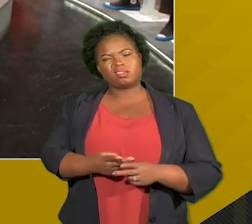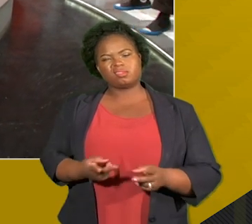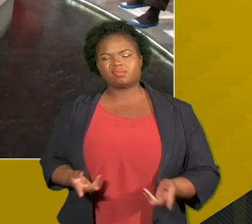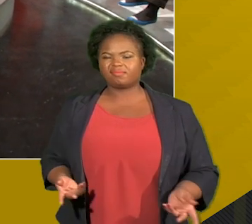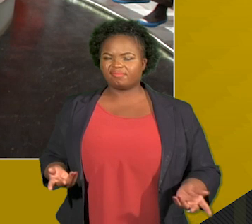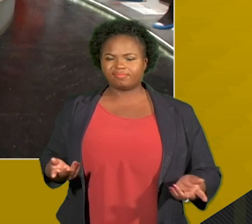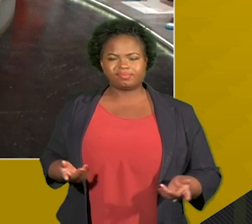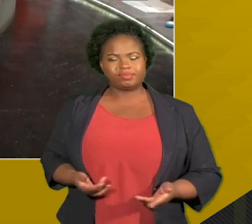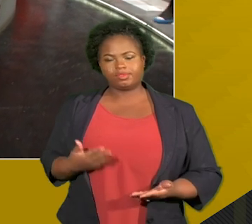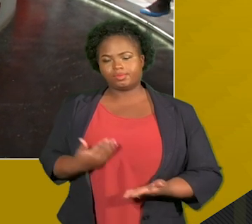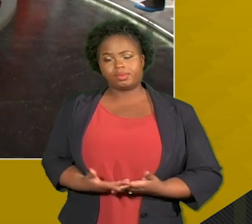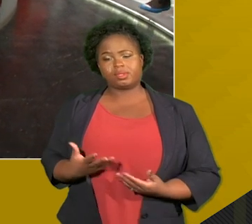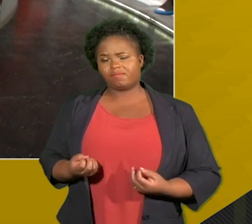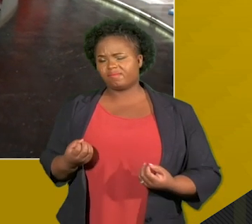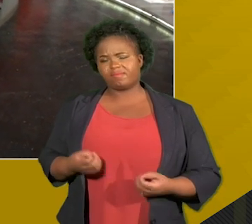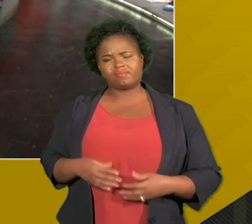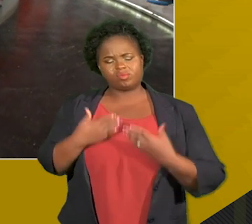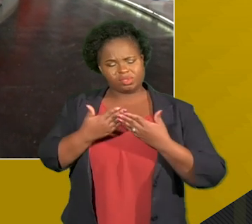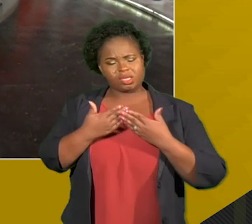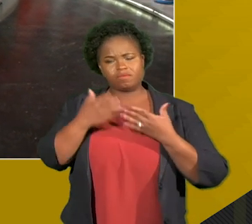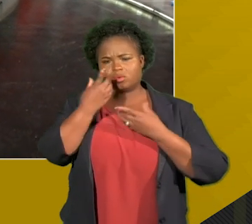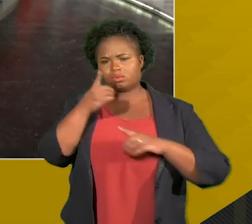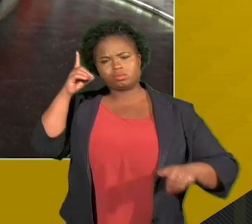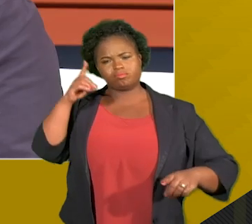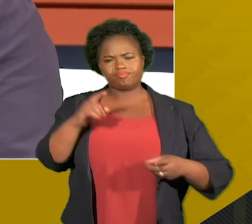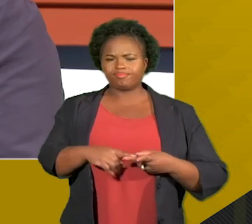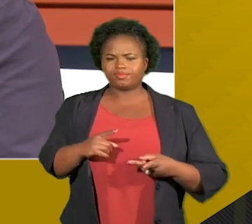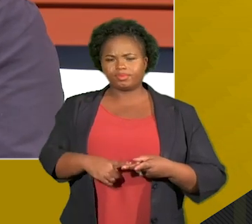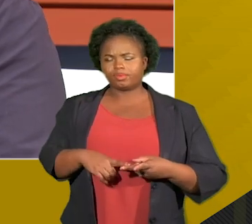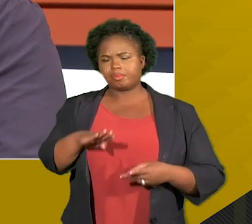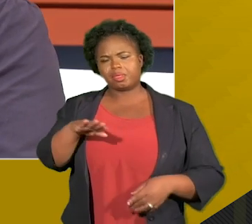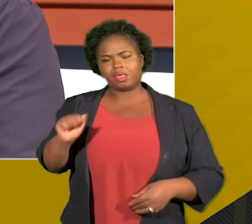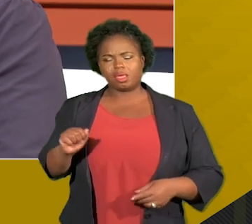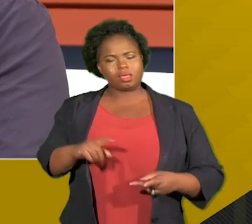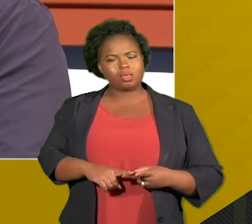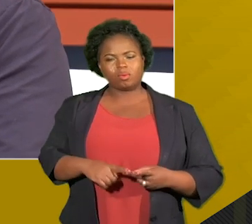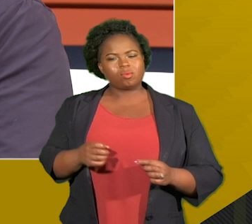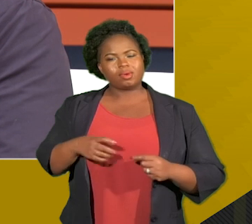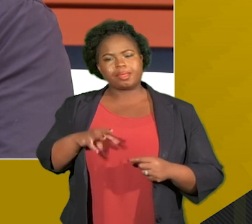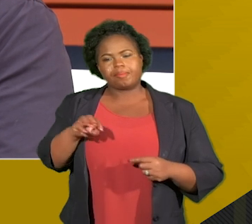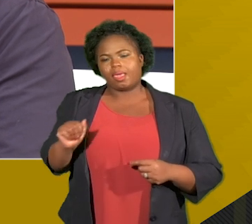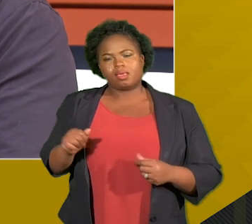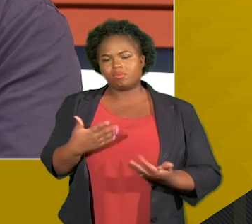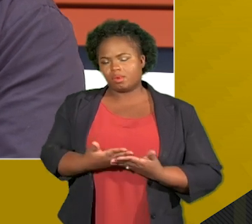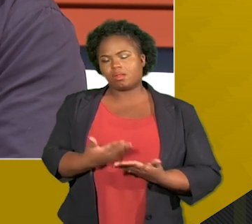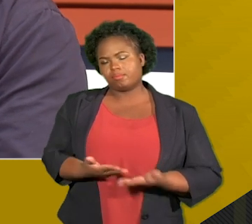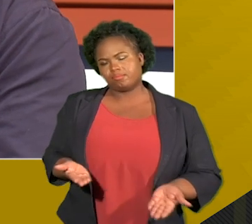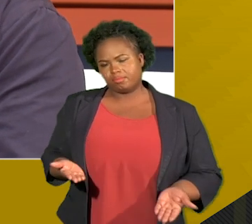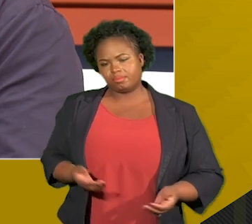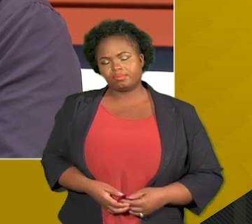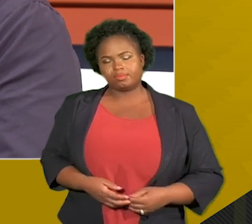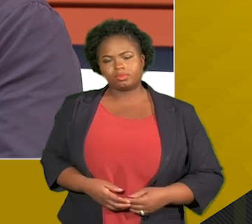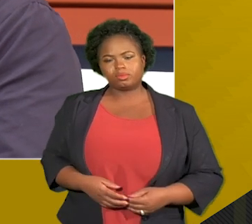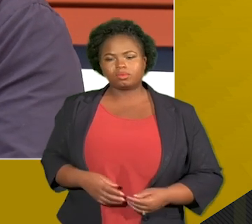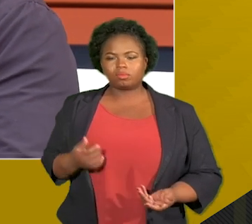mean, you can have a diploma course, or you can have a degree, a bachelor's or a master's. Mm. And then that's